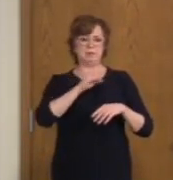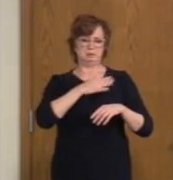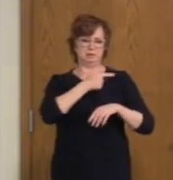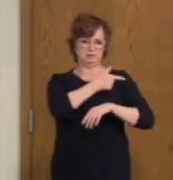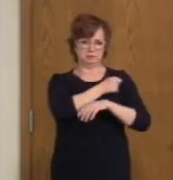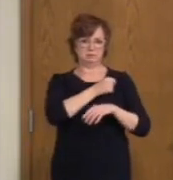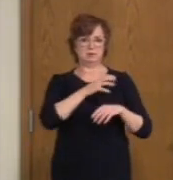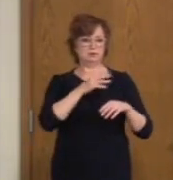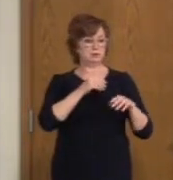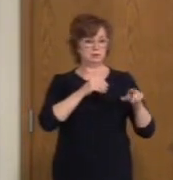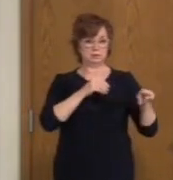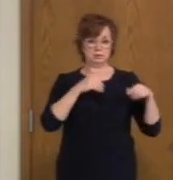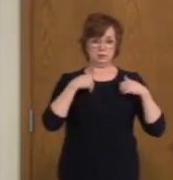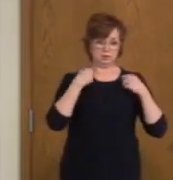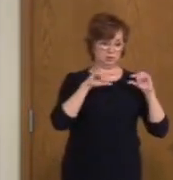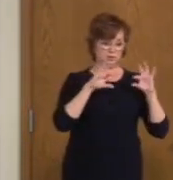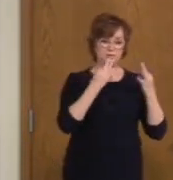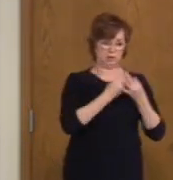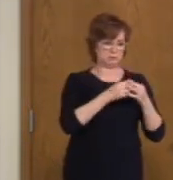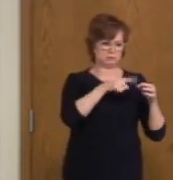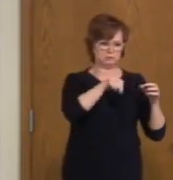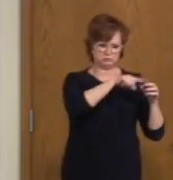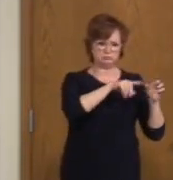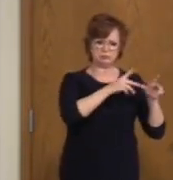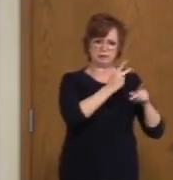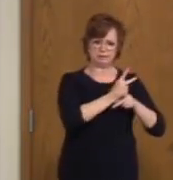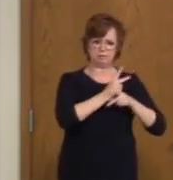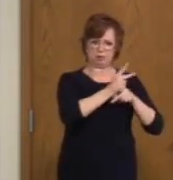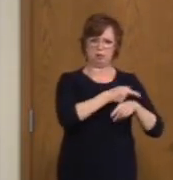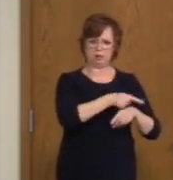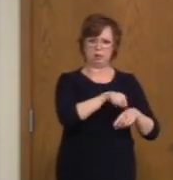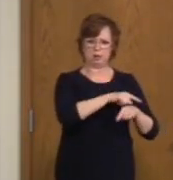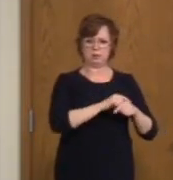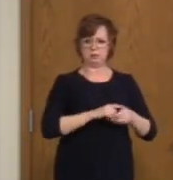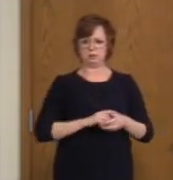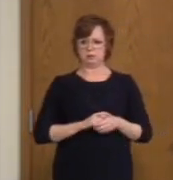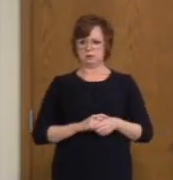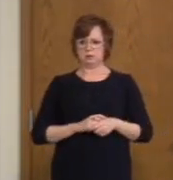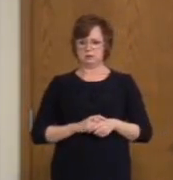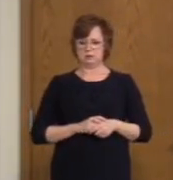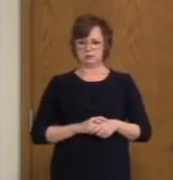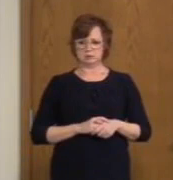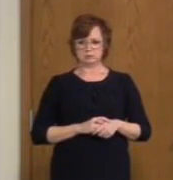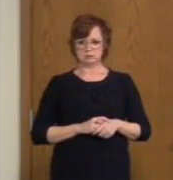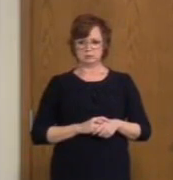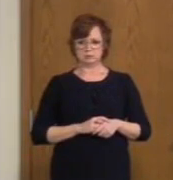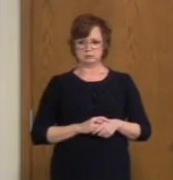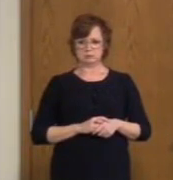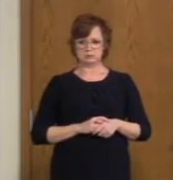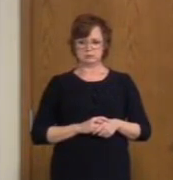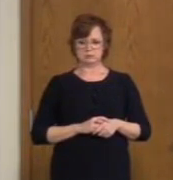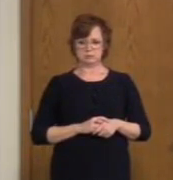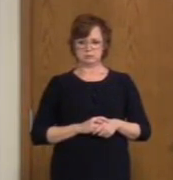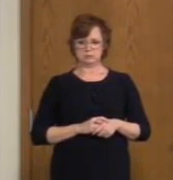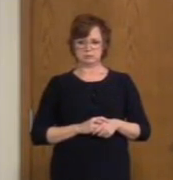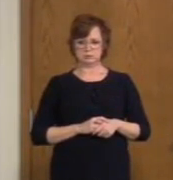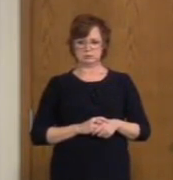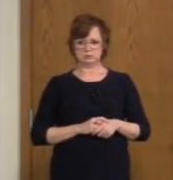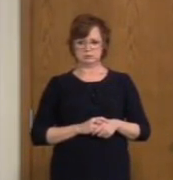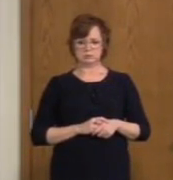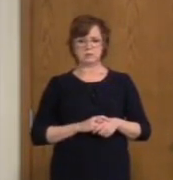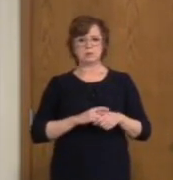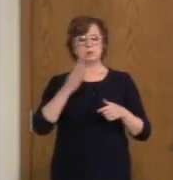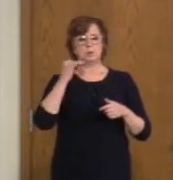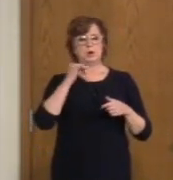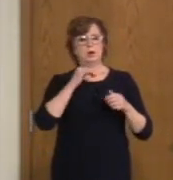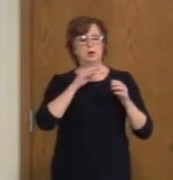even younger families, we need to be careful because the more community transmission there is, that puts everyone at risk.